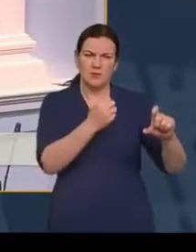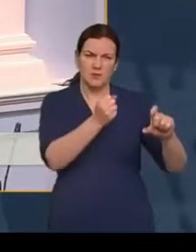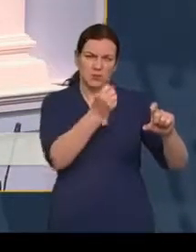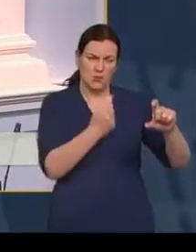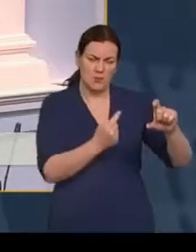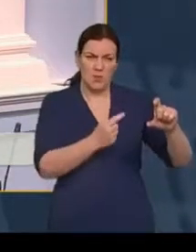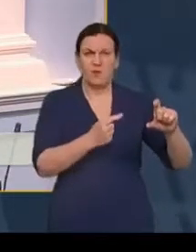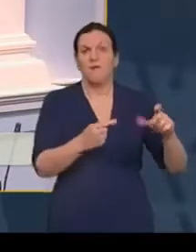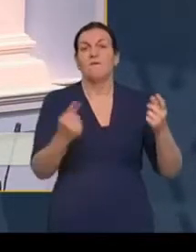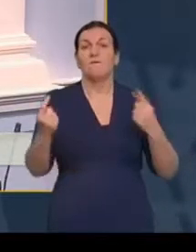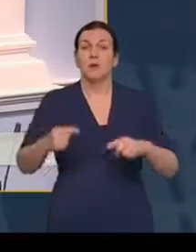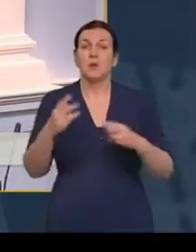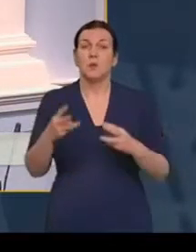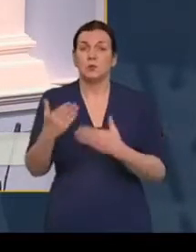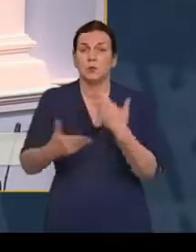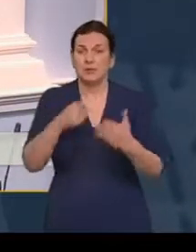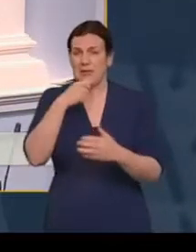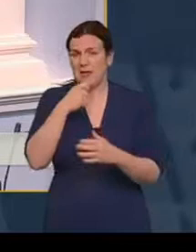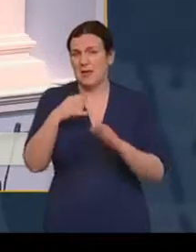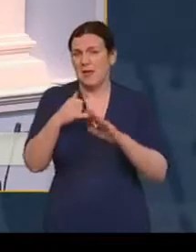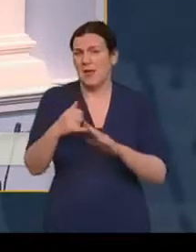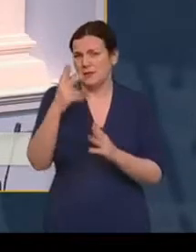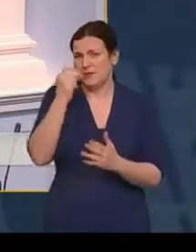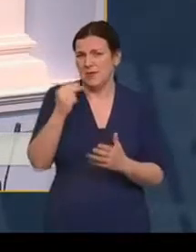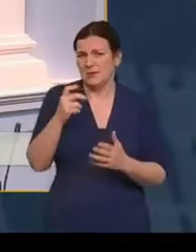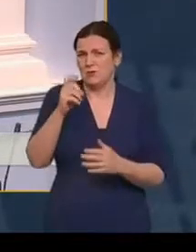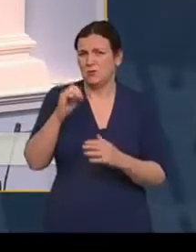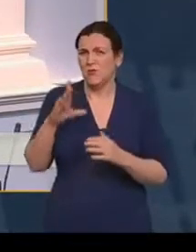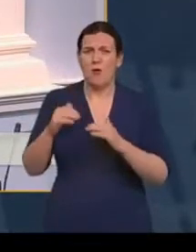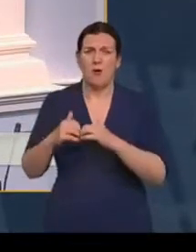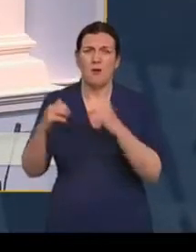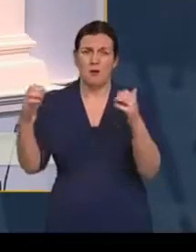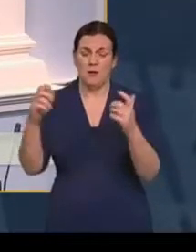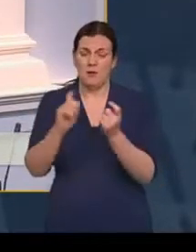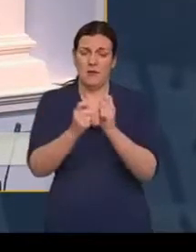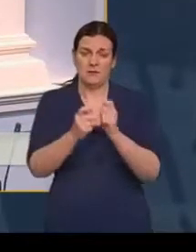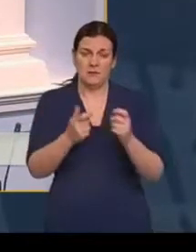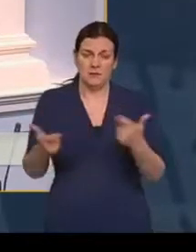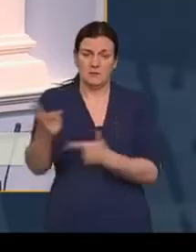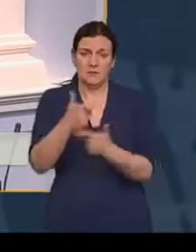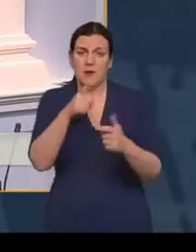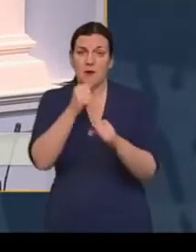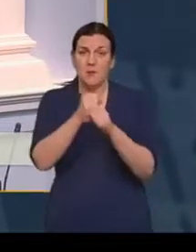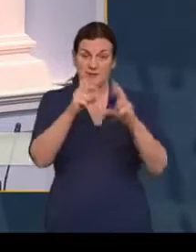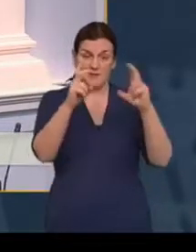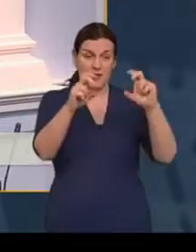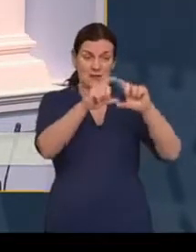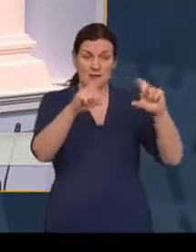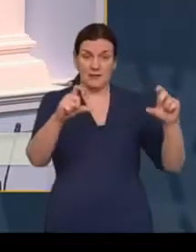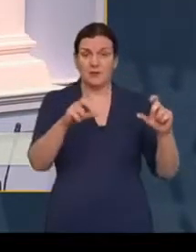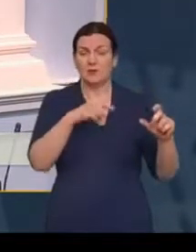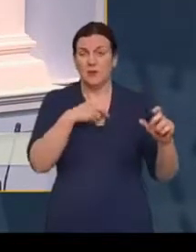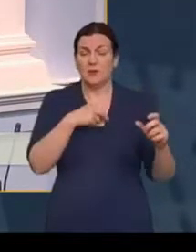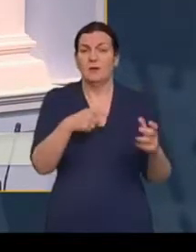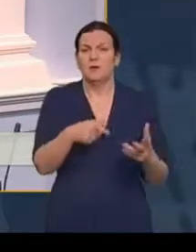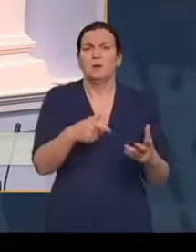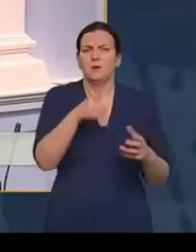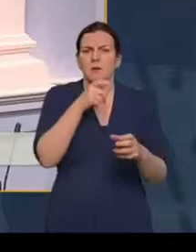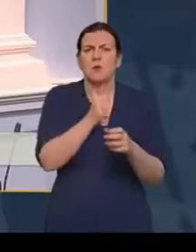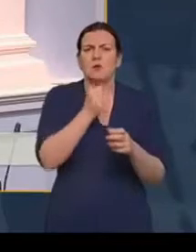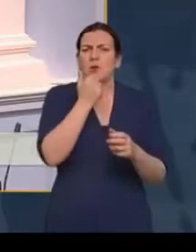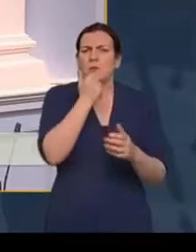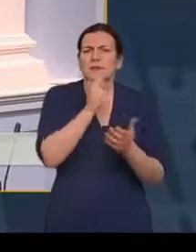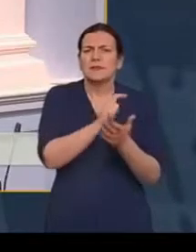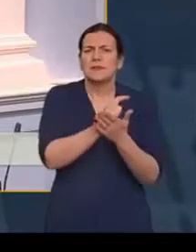1. And finally, can I say, last night in the Dáil, an amendment made to the title in relation to amendment